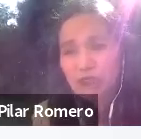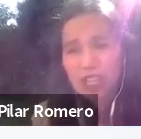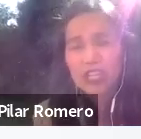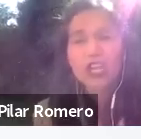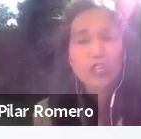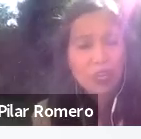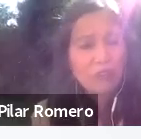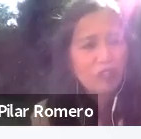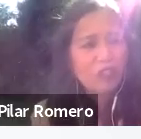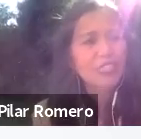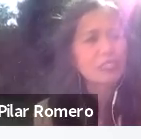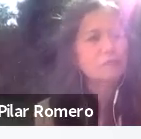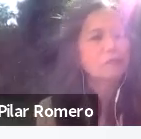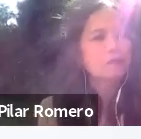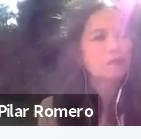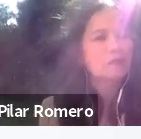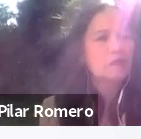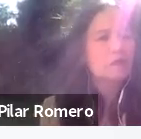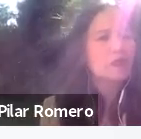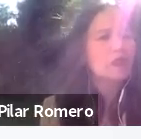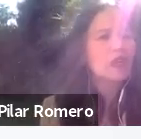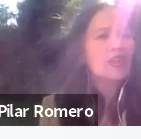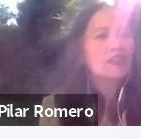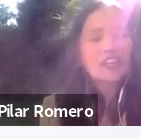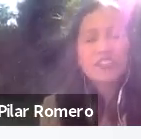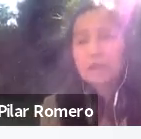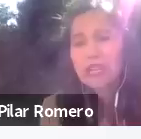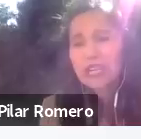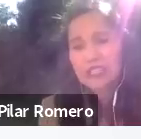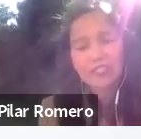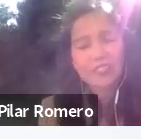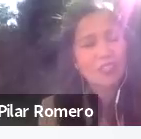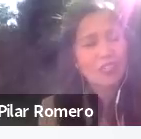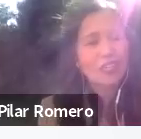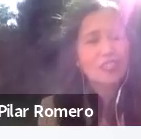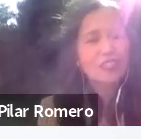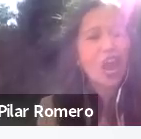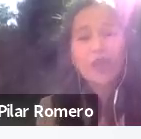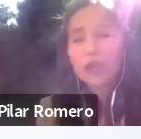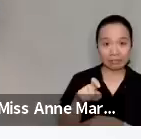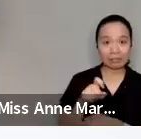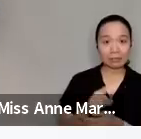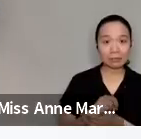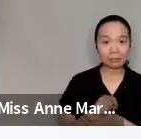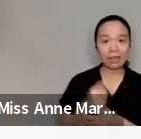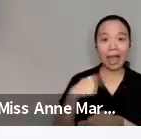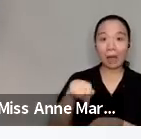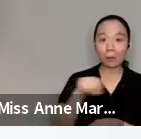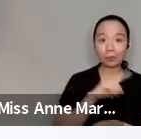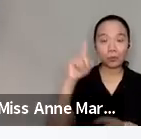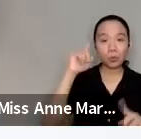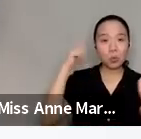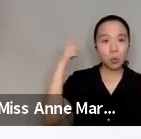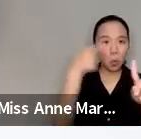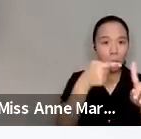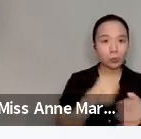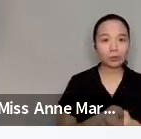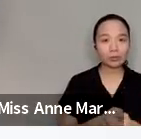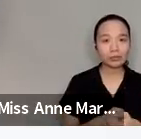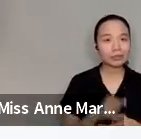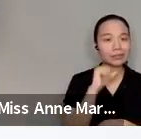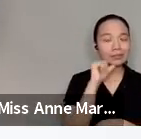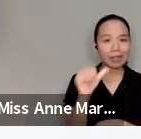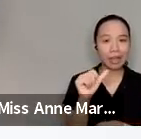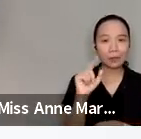mission-driven university. This means that our goal is not